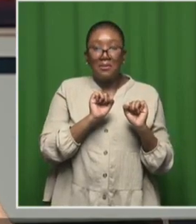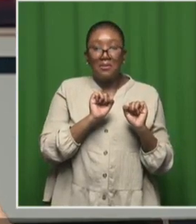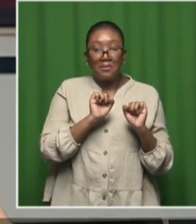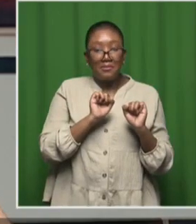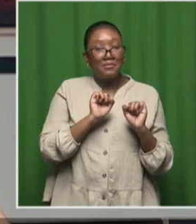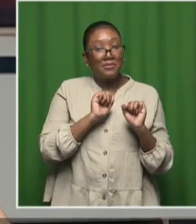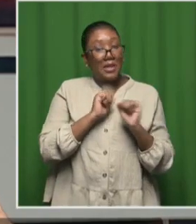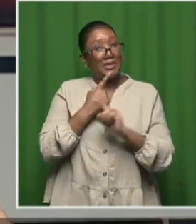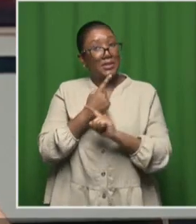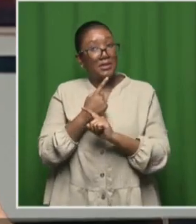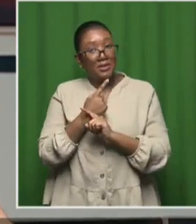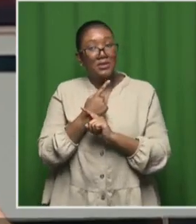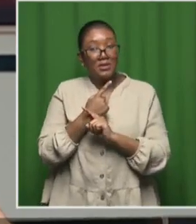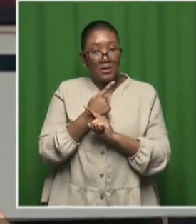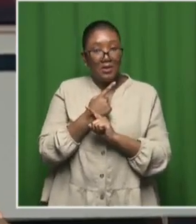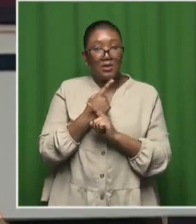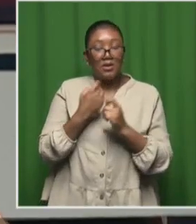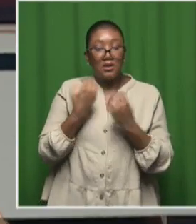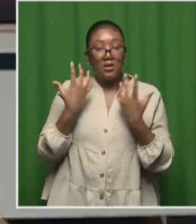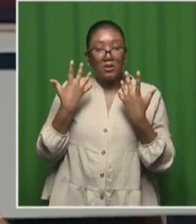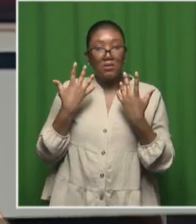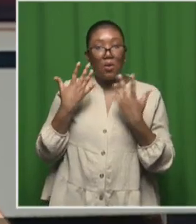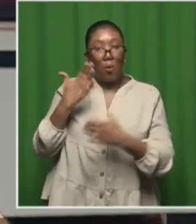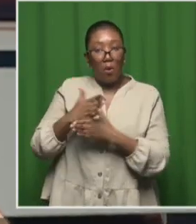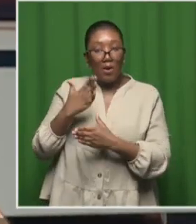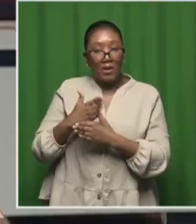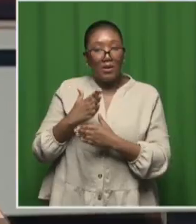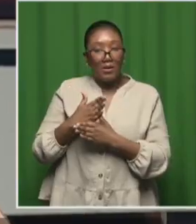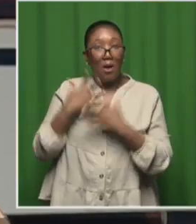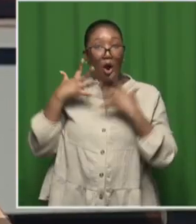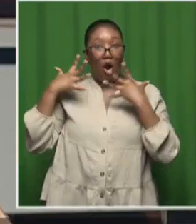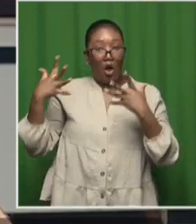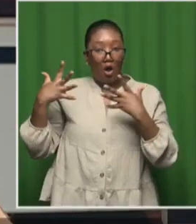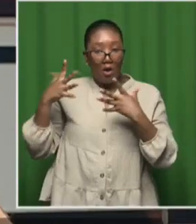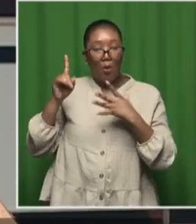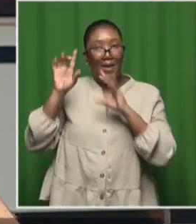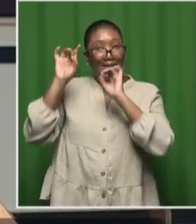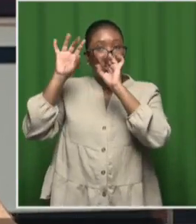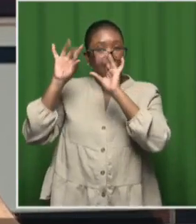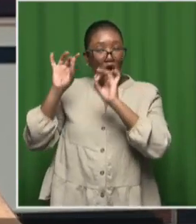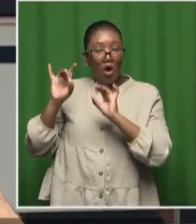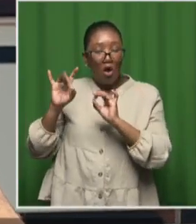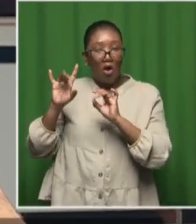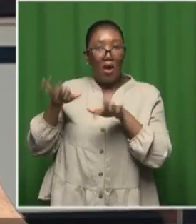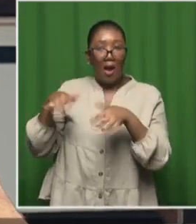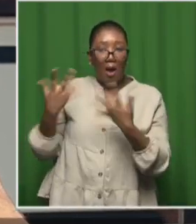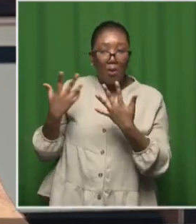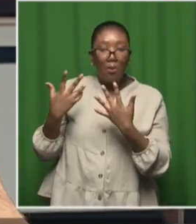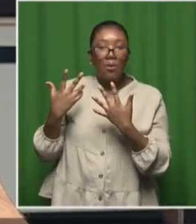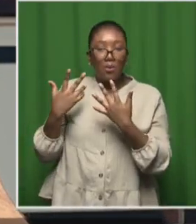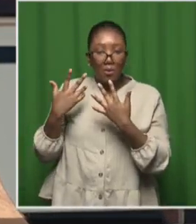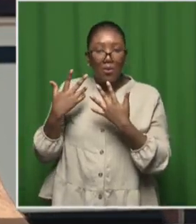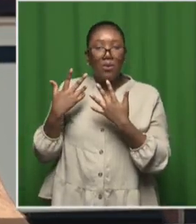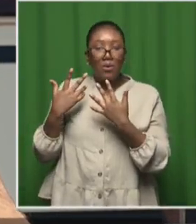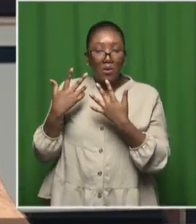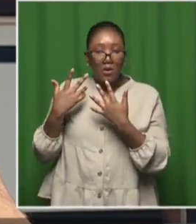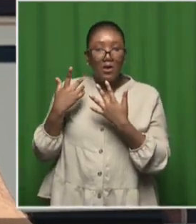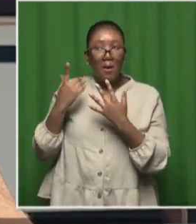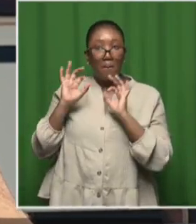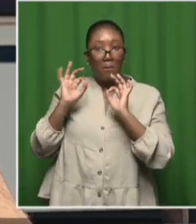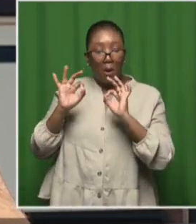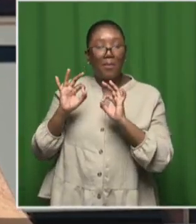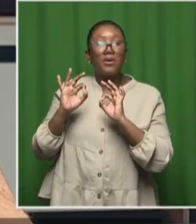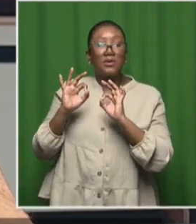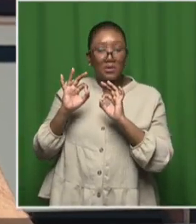I would say the most encompassing work is definitely the Star Atlas. That is a really proper